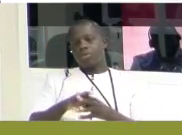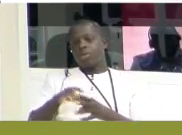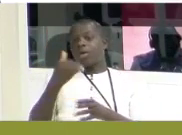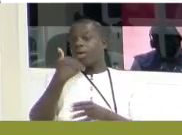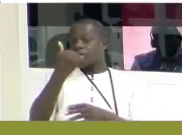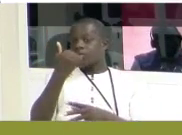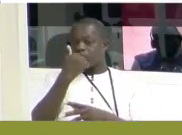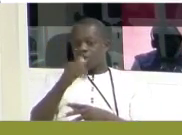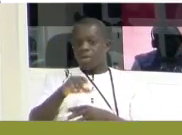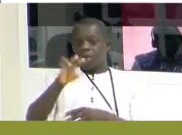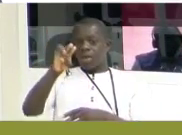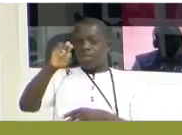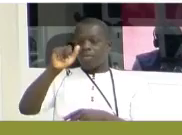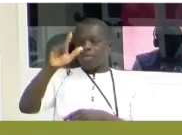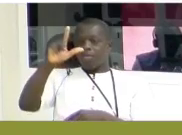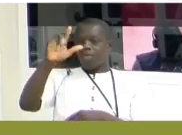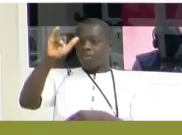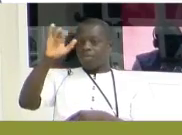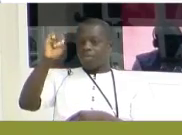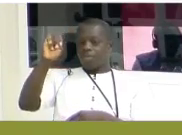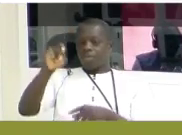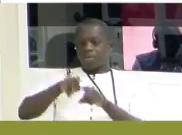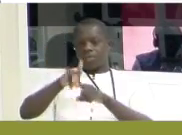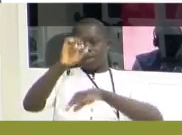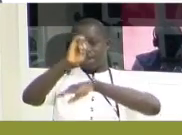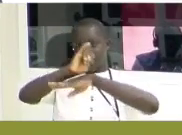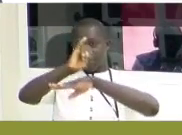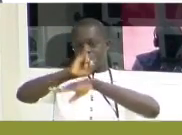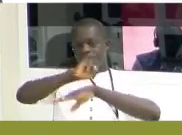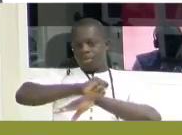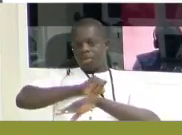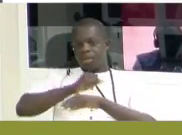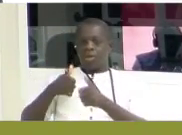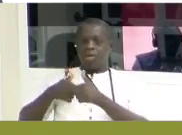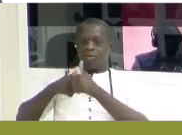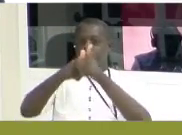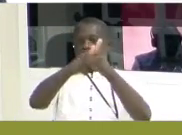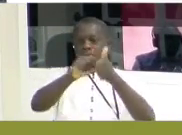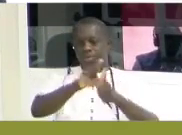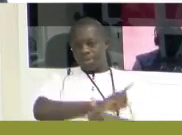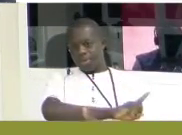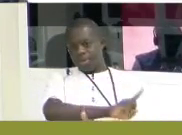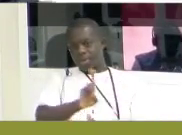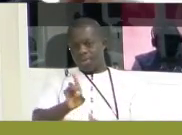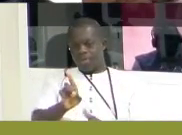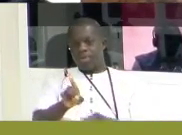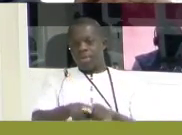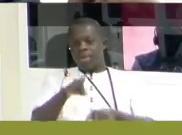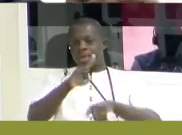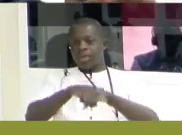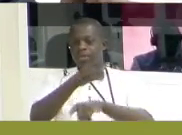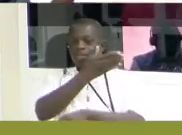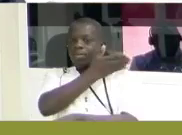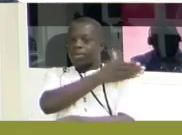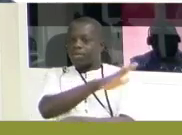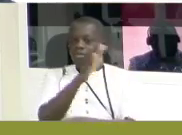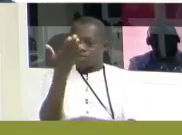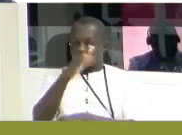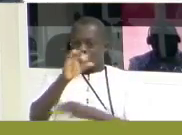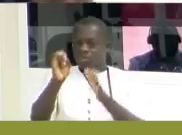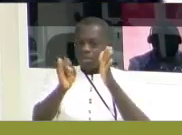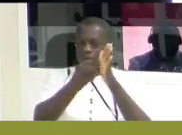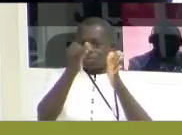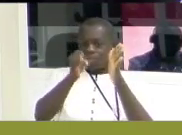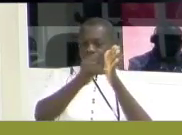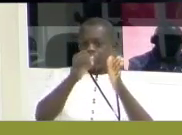and I identified myself as Malik, and they asked me to follow them. So as we were leaving, because from the investigations